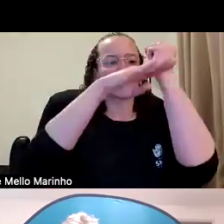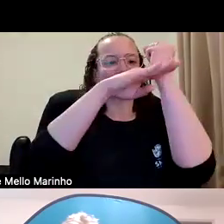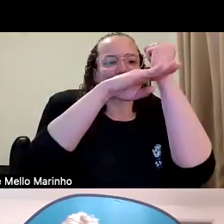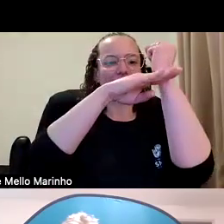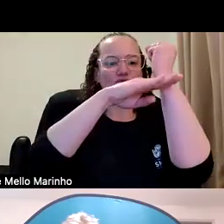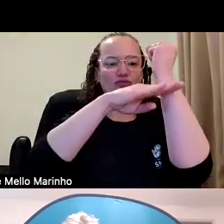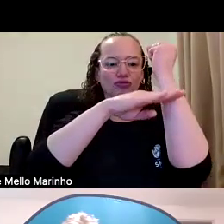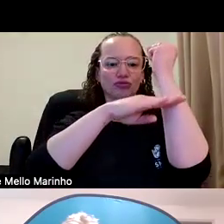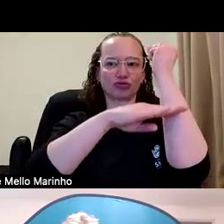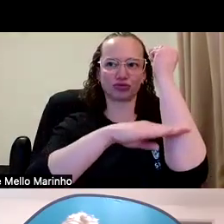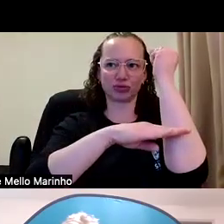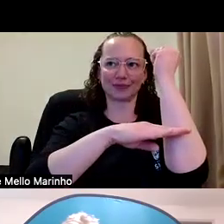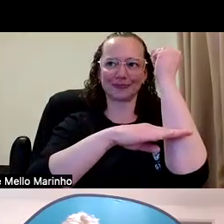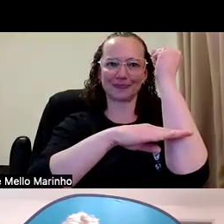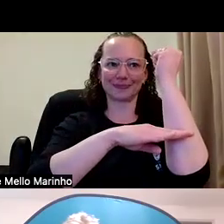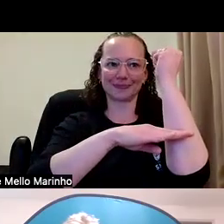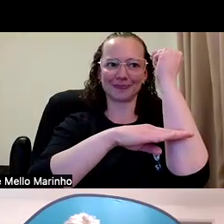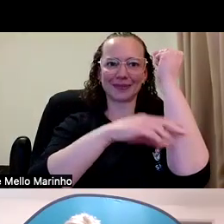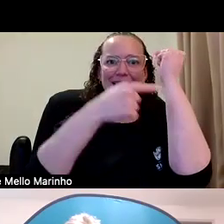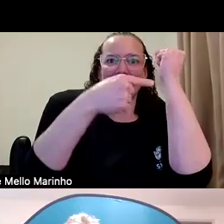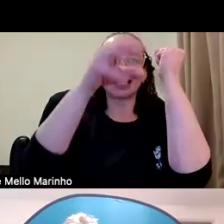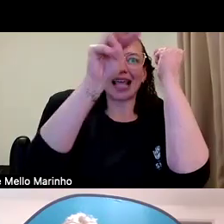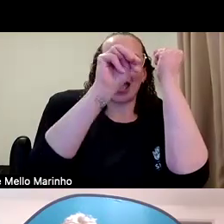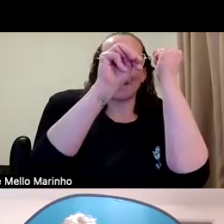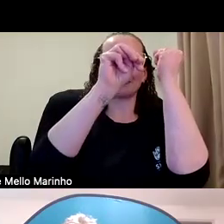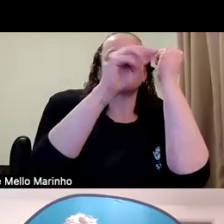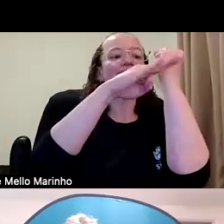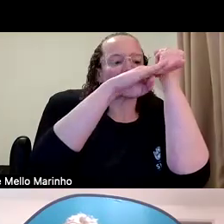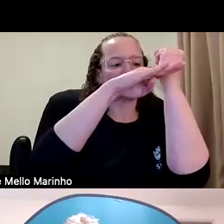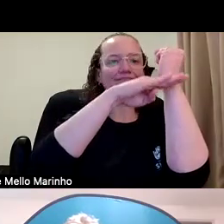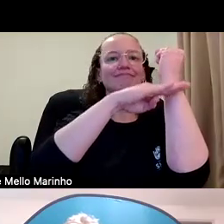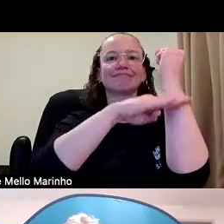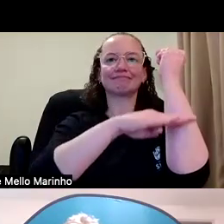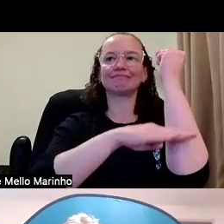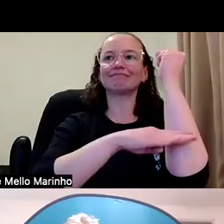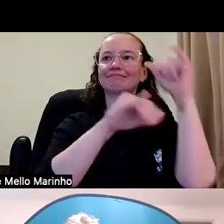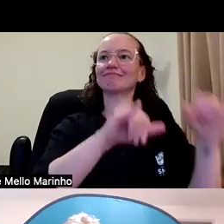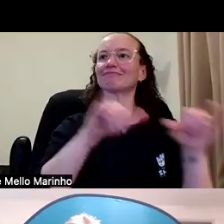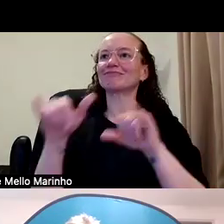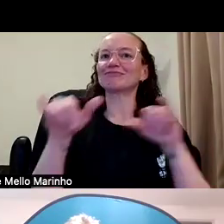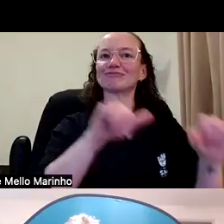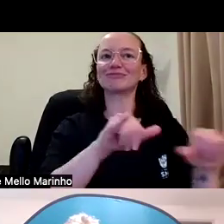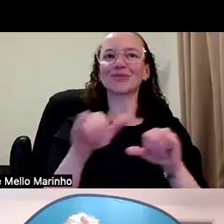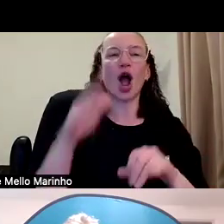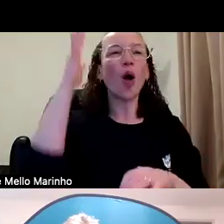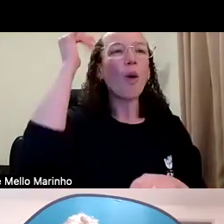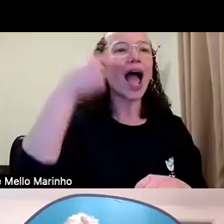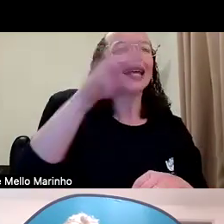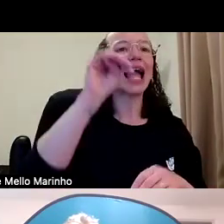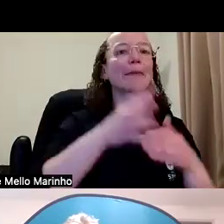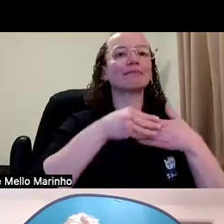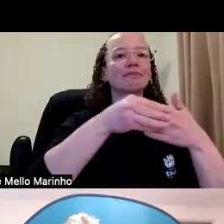bone level degrades. And that causes the gum to recede as well.